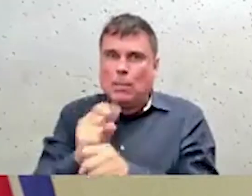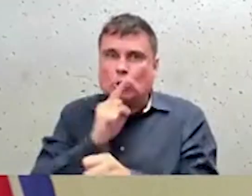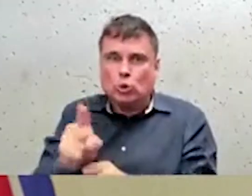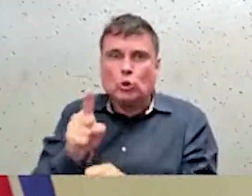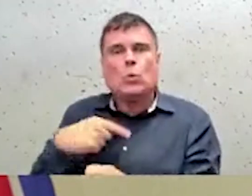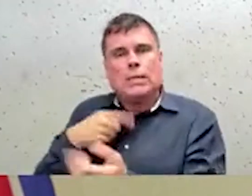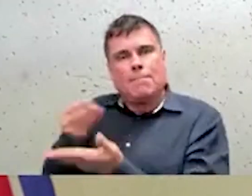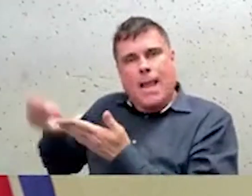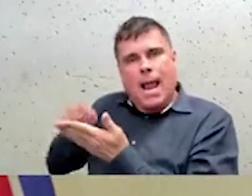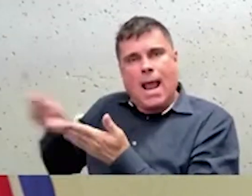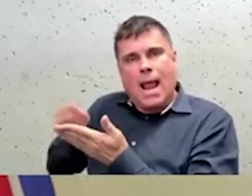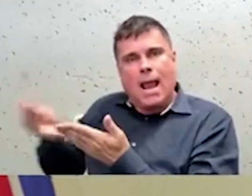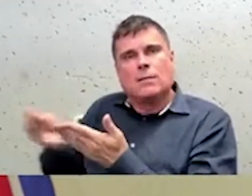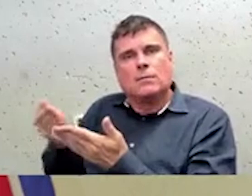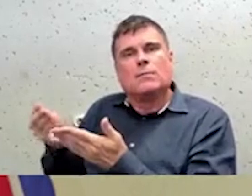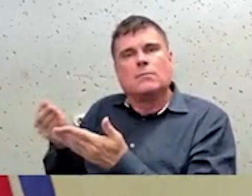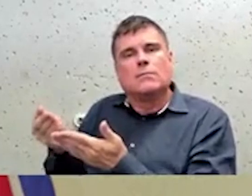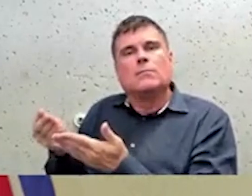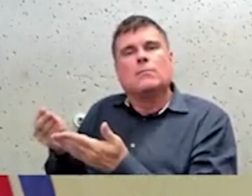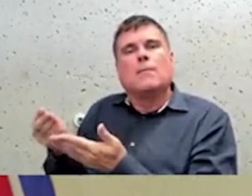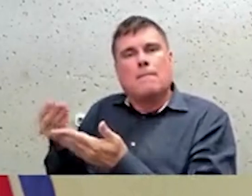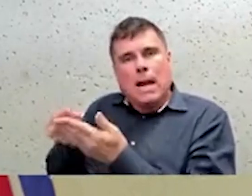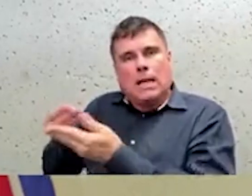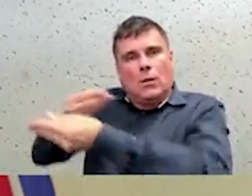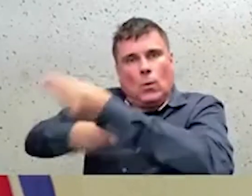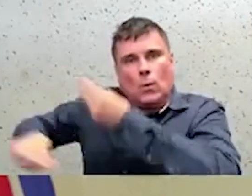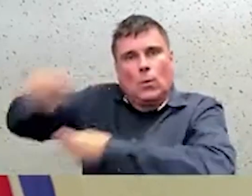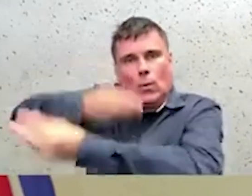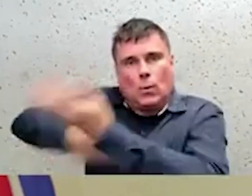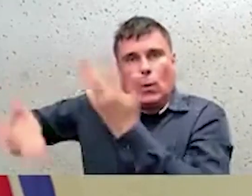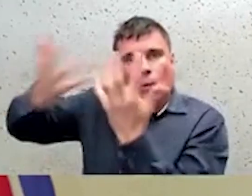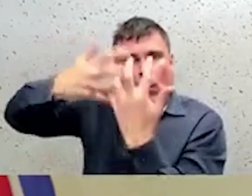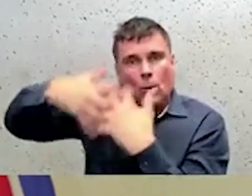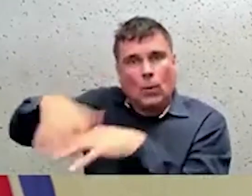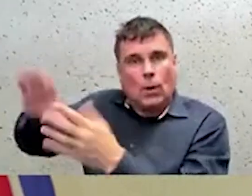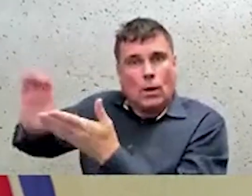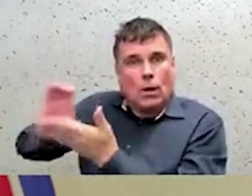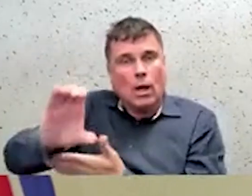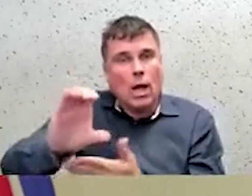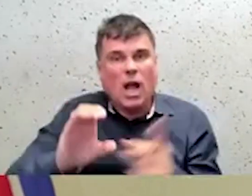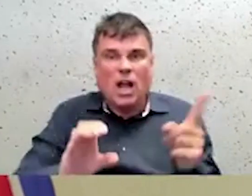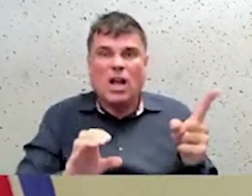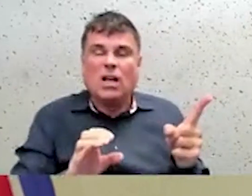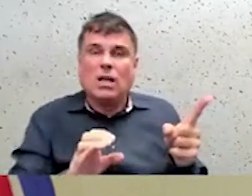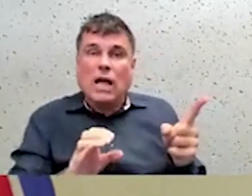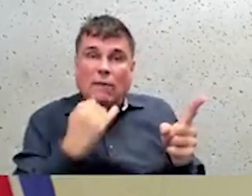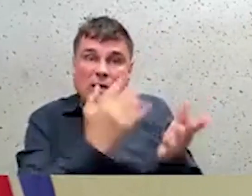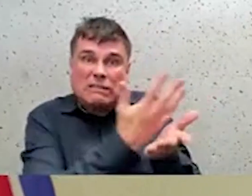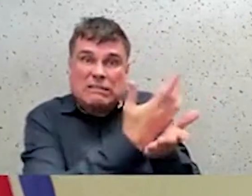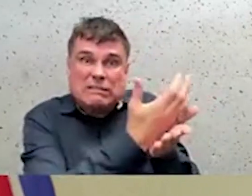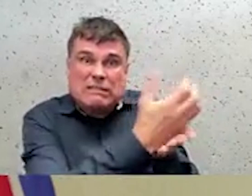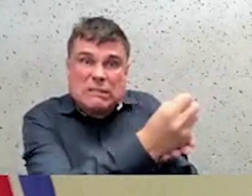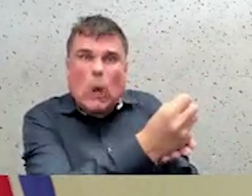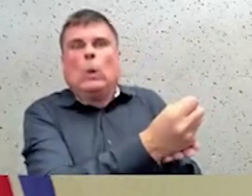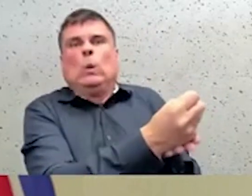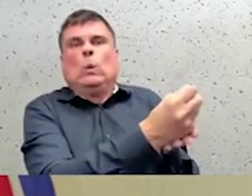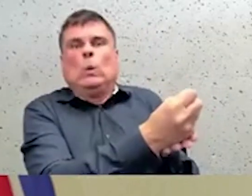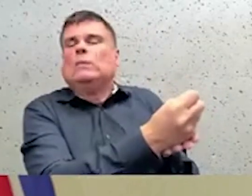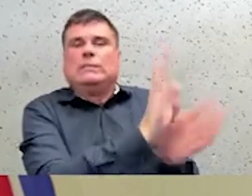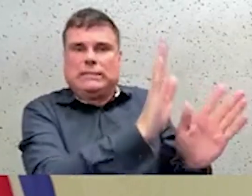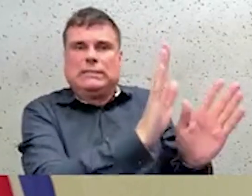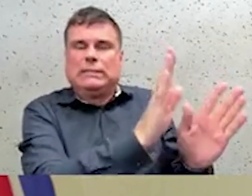seamlessly. It's unfortunate that an alarm had to go off, but when you hear an alarm, you respond to it, and that's what we're doing. Lisa, do you have a